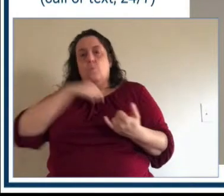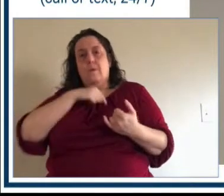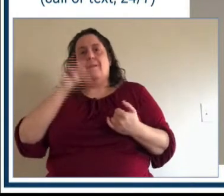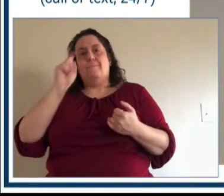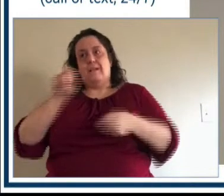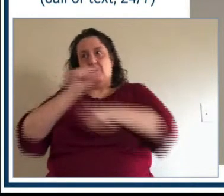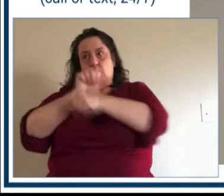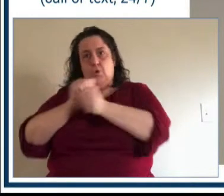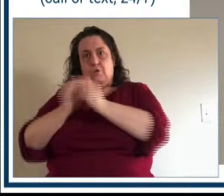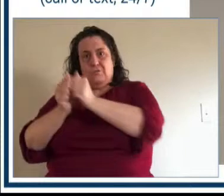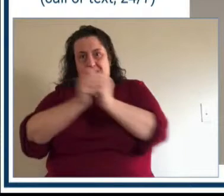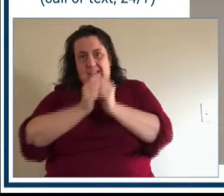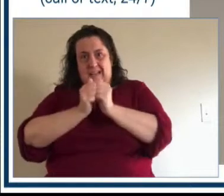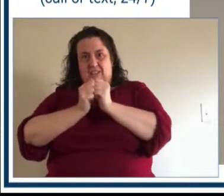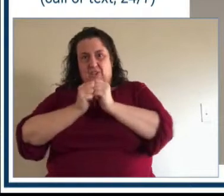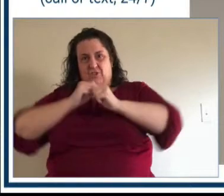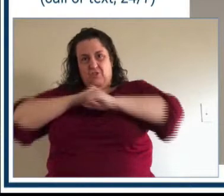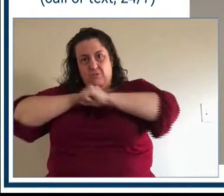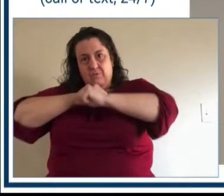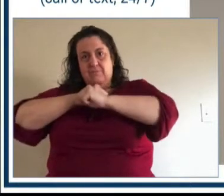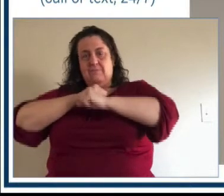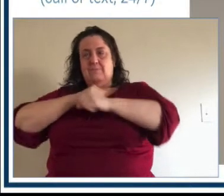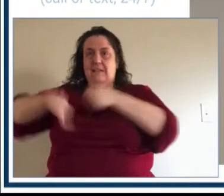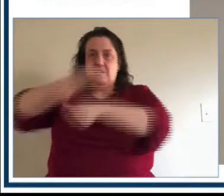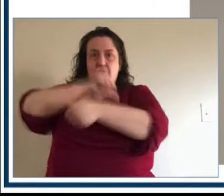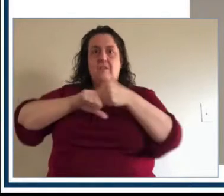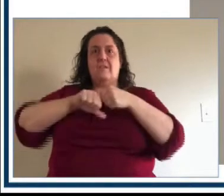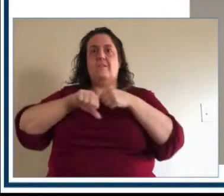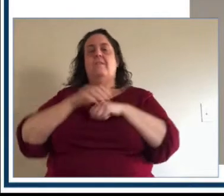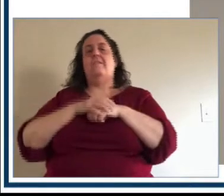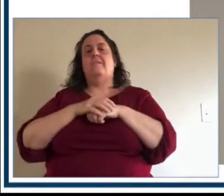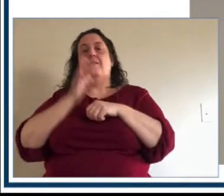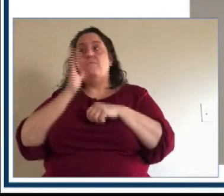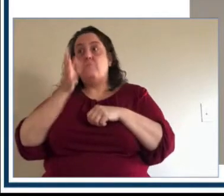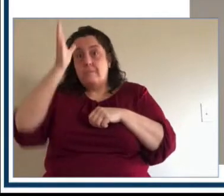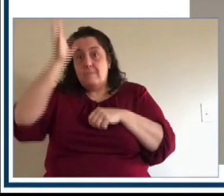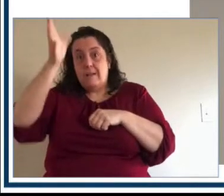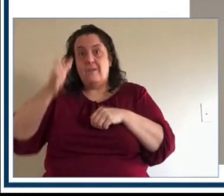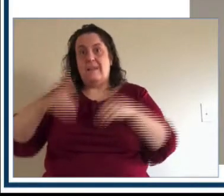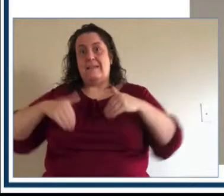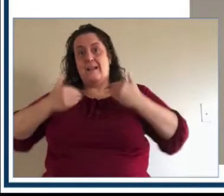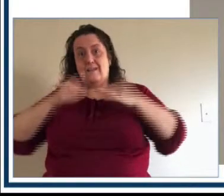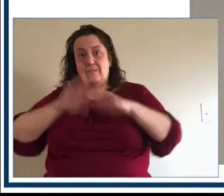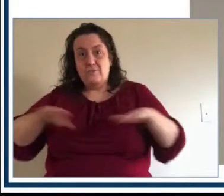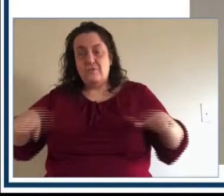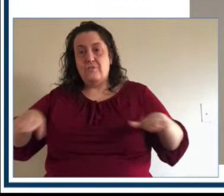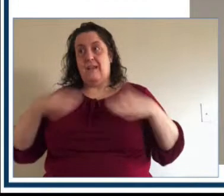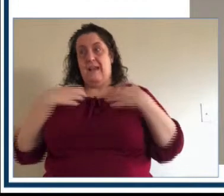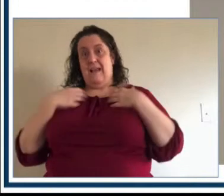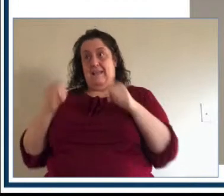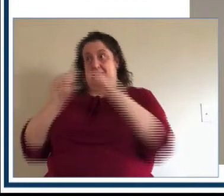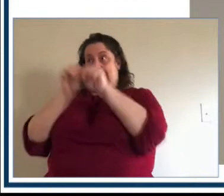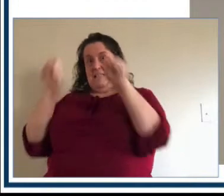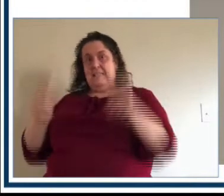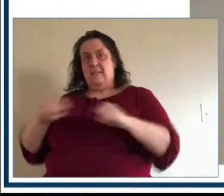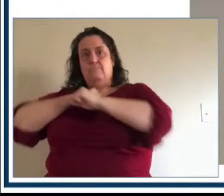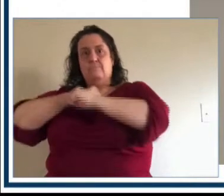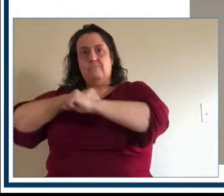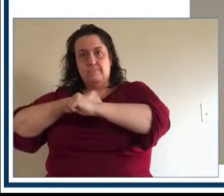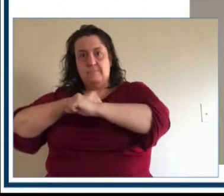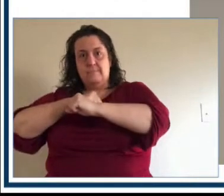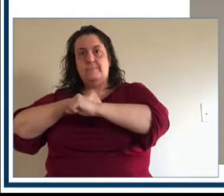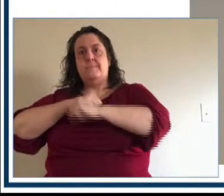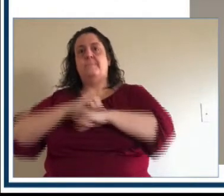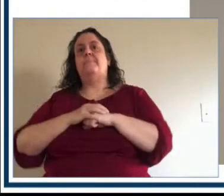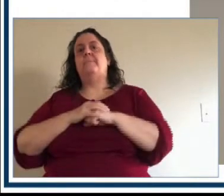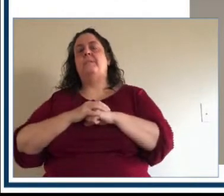know enough about yet, so we can protect our grandparents and our young children and our health system. Once again, this